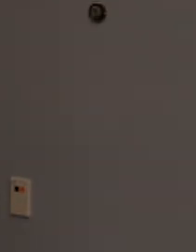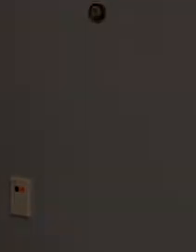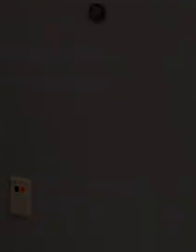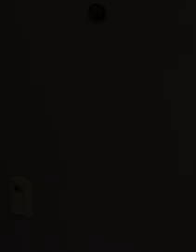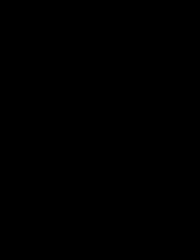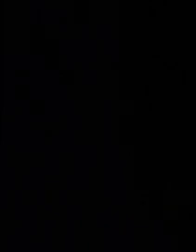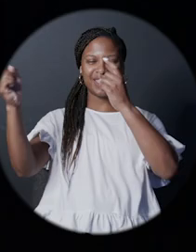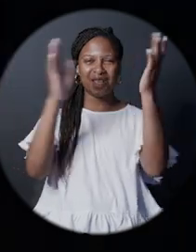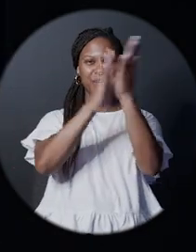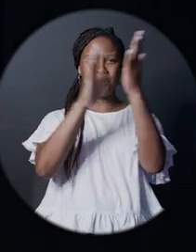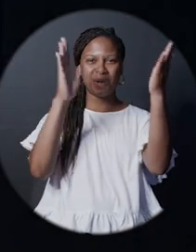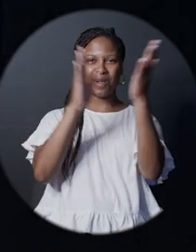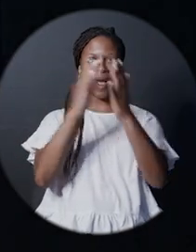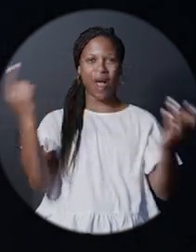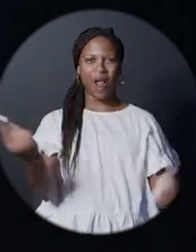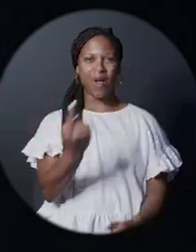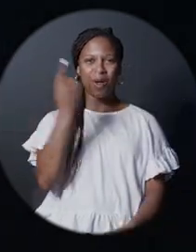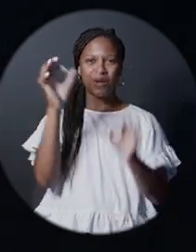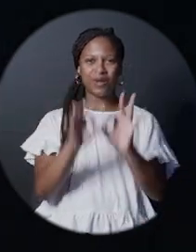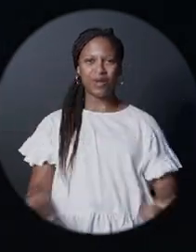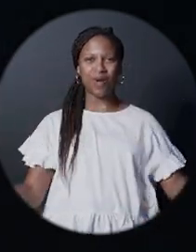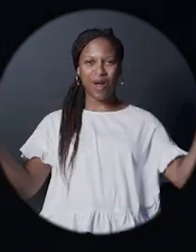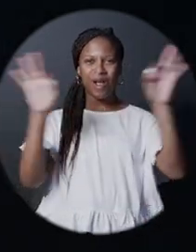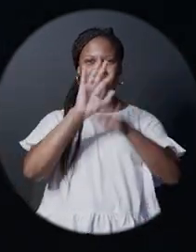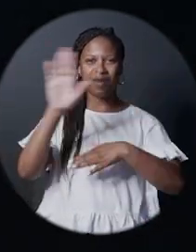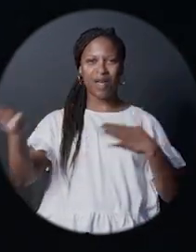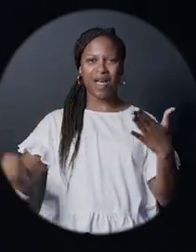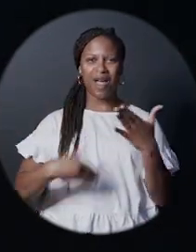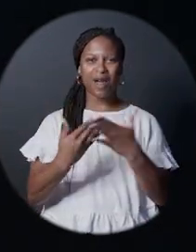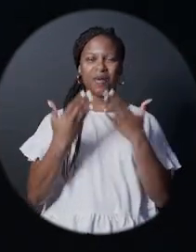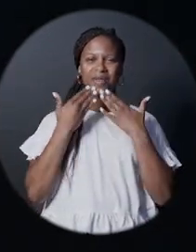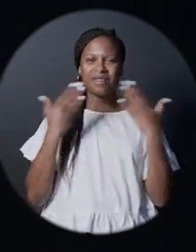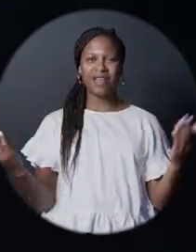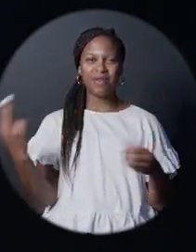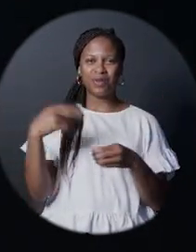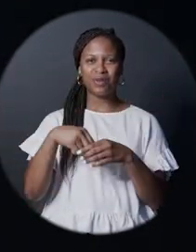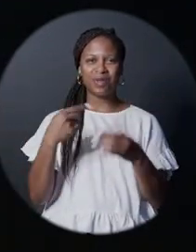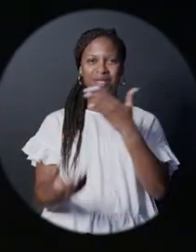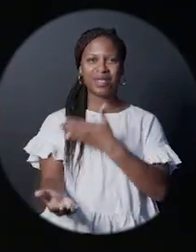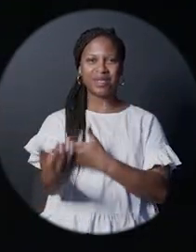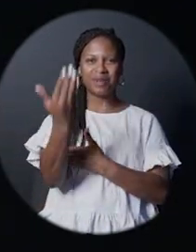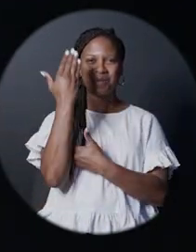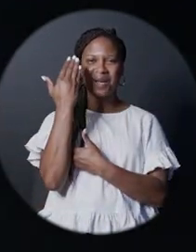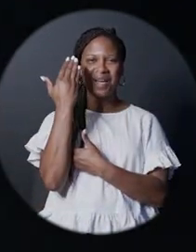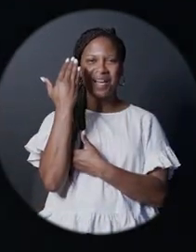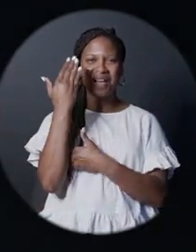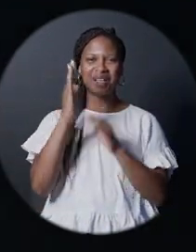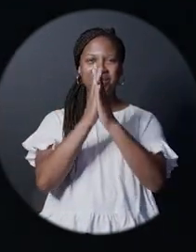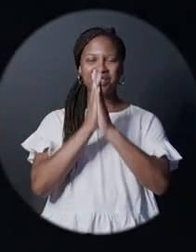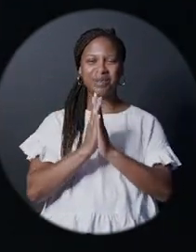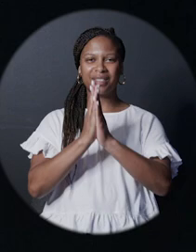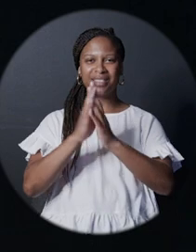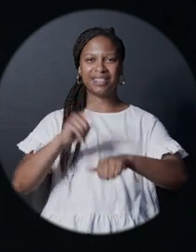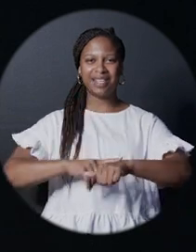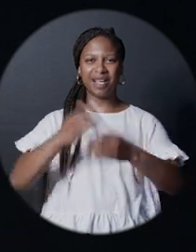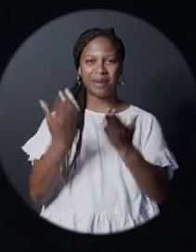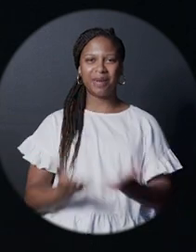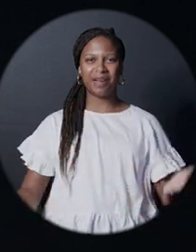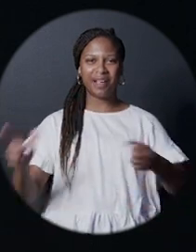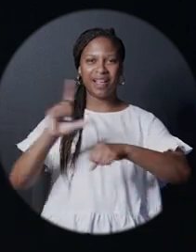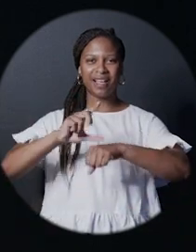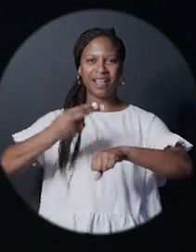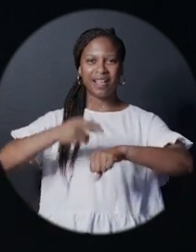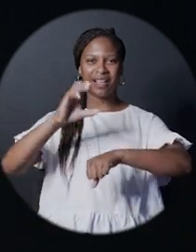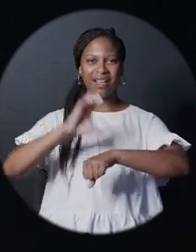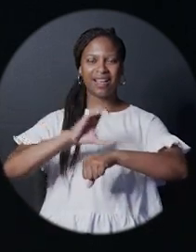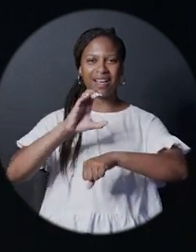Good morning. Good morning. Hallelujah. Let's give praise to the only one who is worthy of it all. We thank you for joining us this morning. It